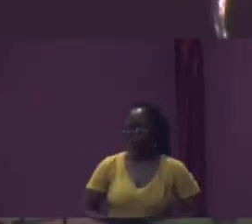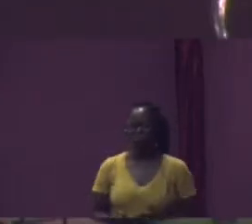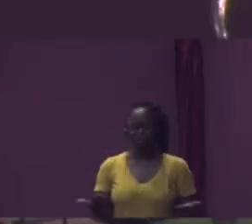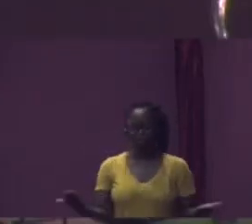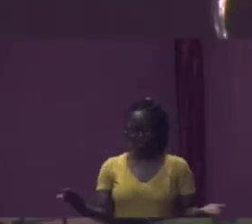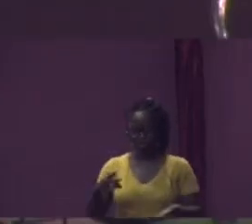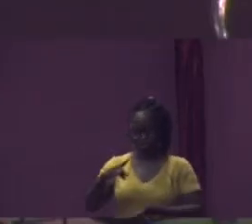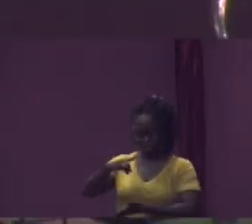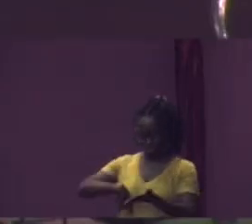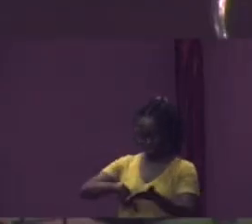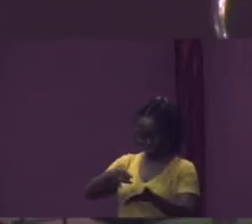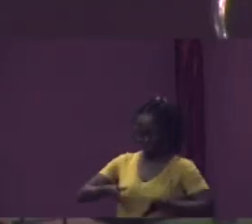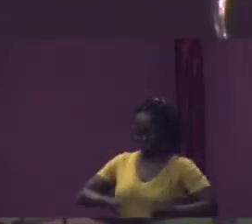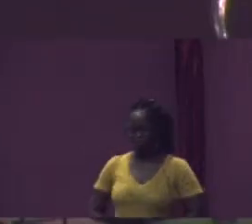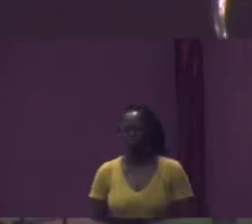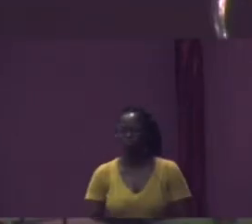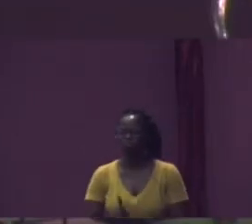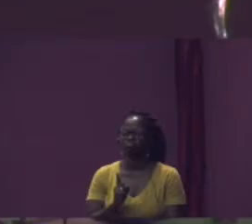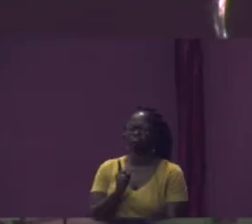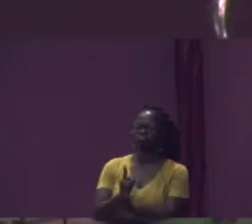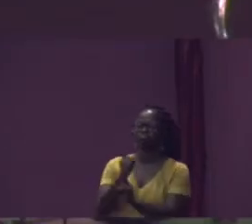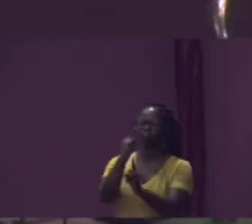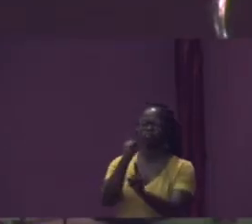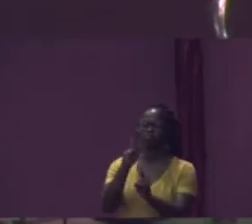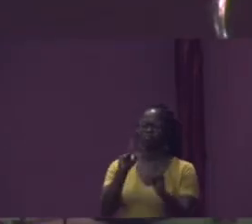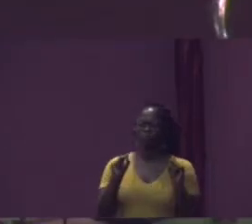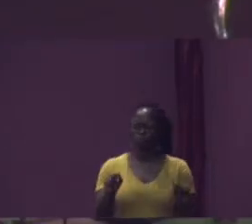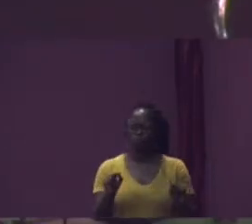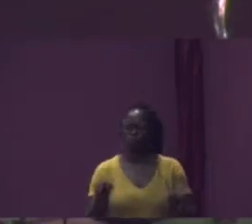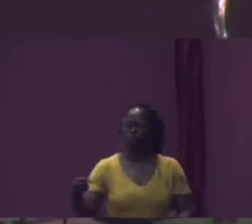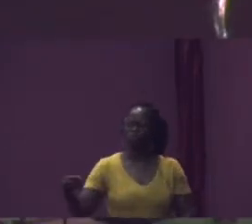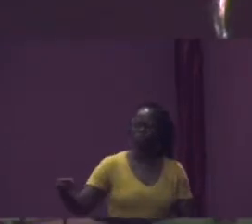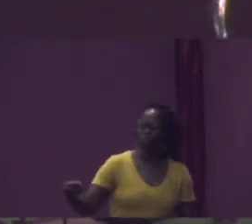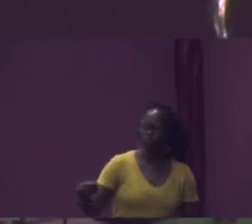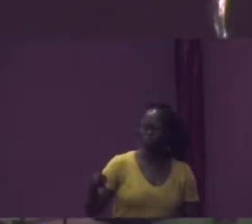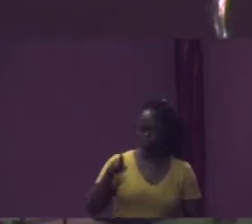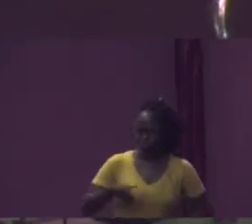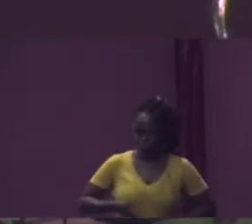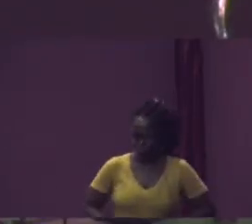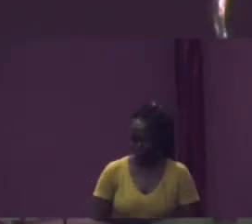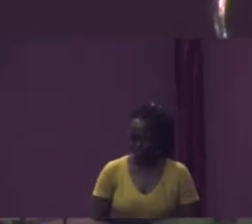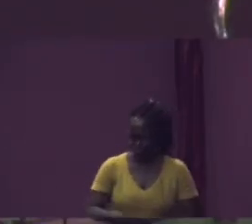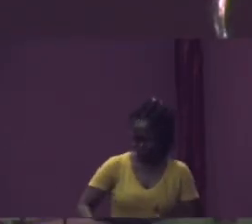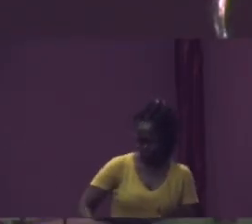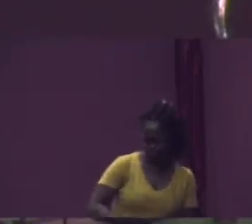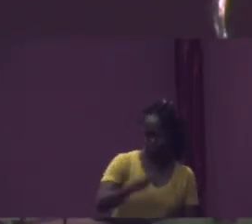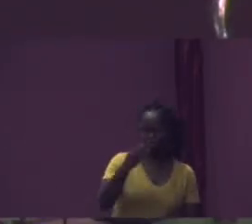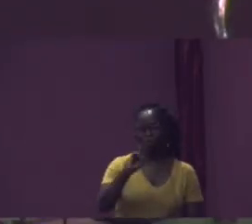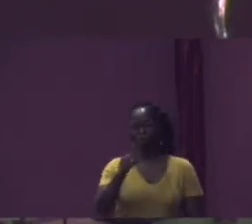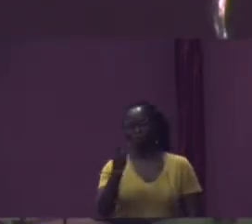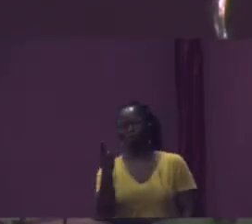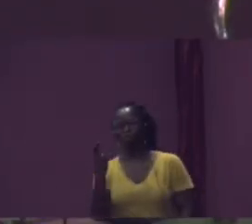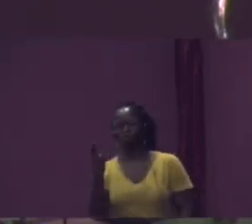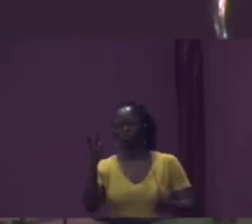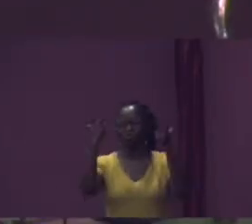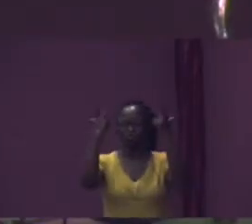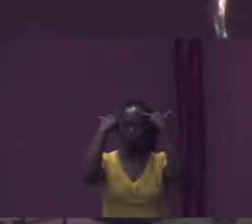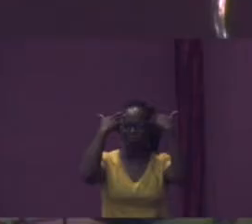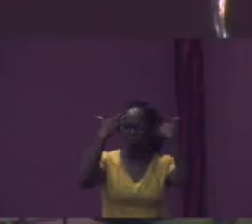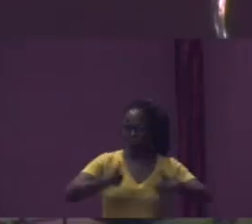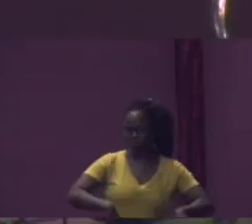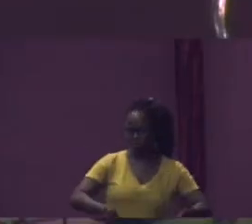whether the birth was surgical. Half of all of 1989 births in private hospitals were by